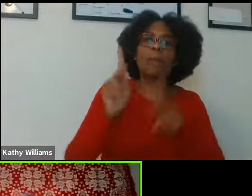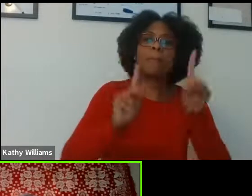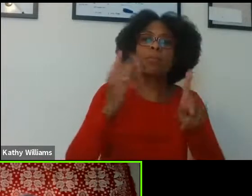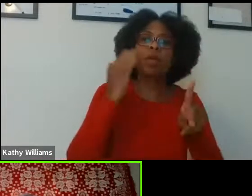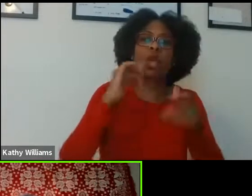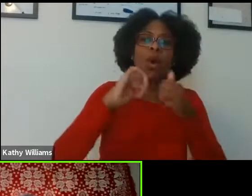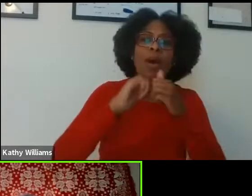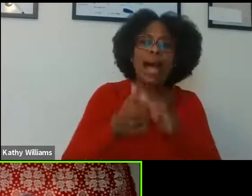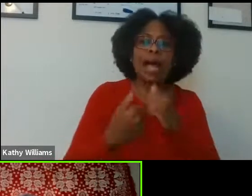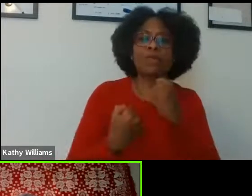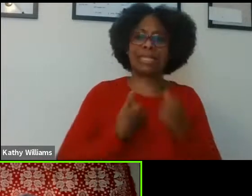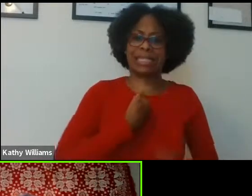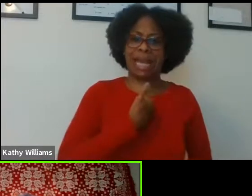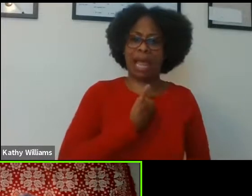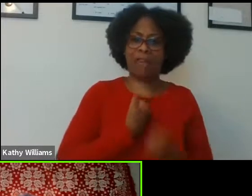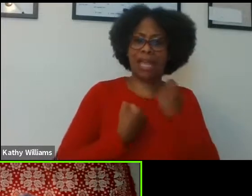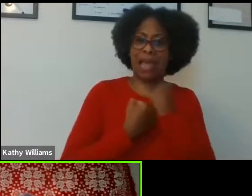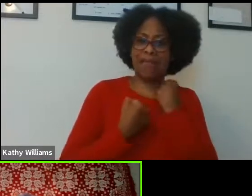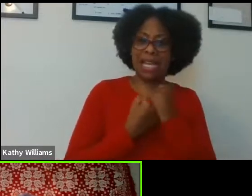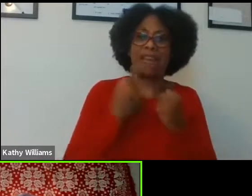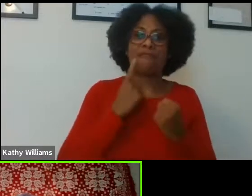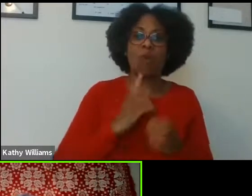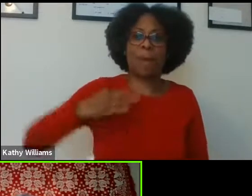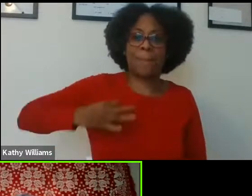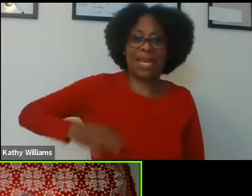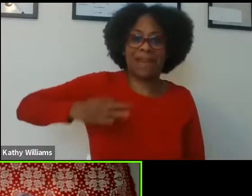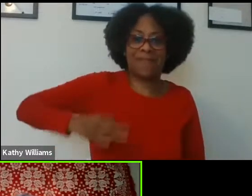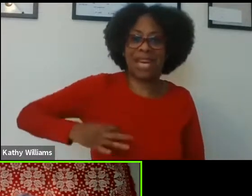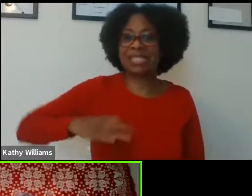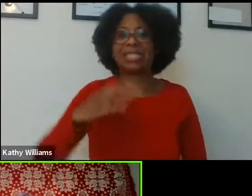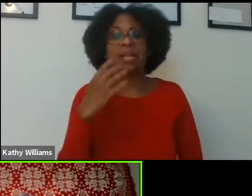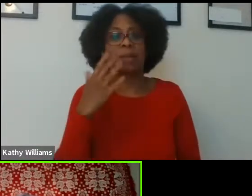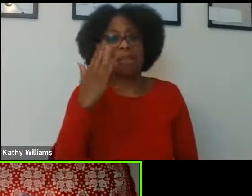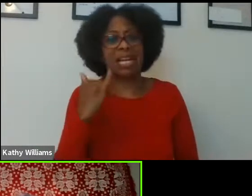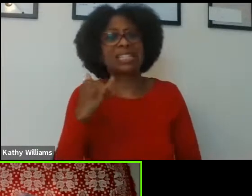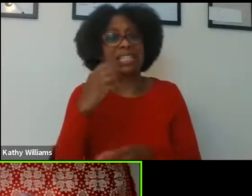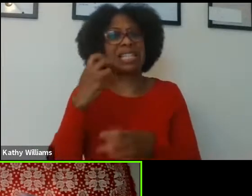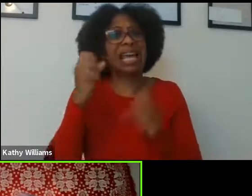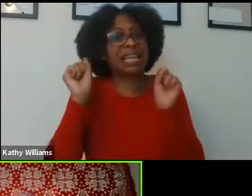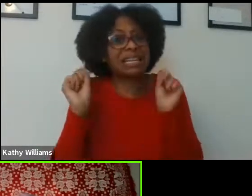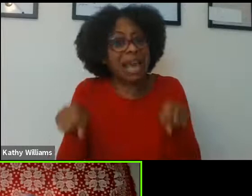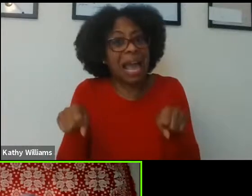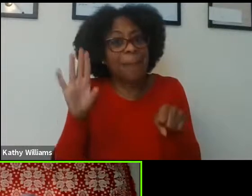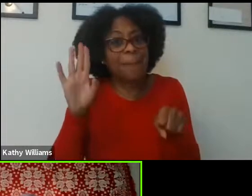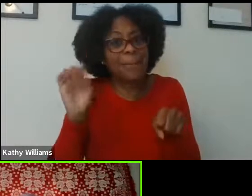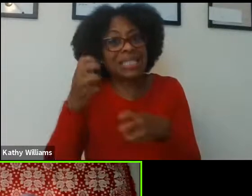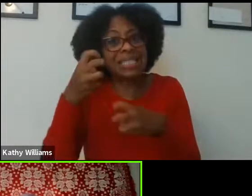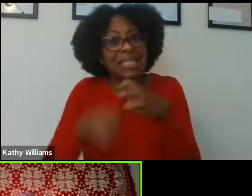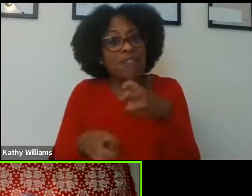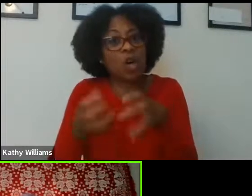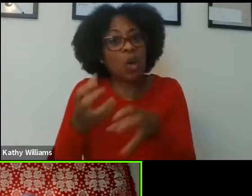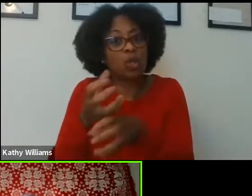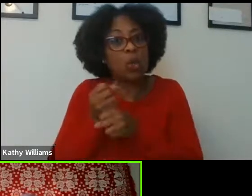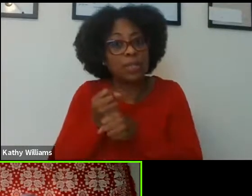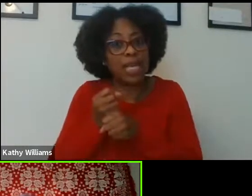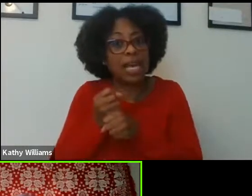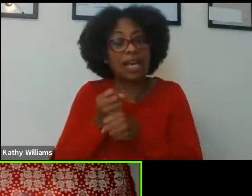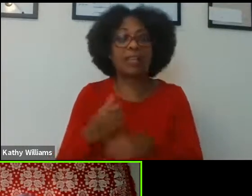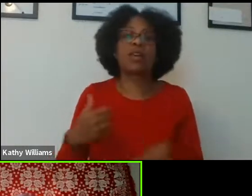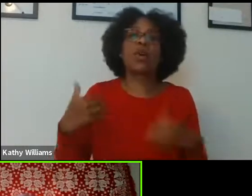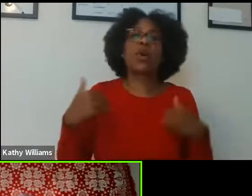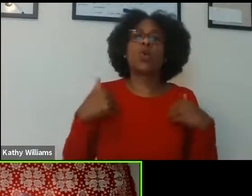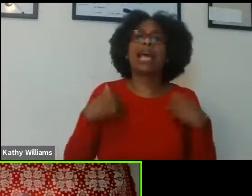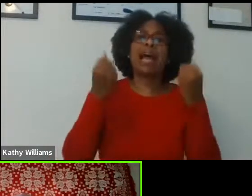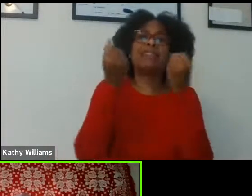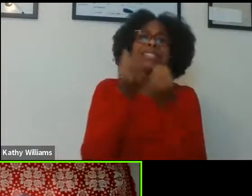to self-advocate for these benefits, since they can be difficult to obtain. We have several ways,